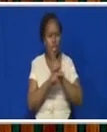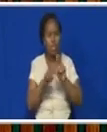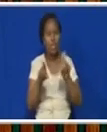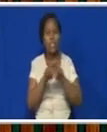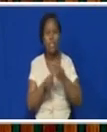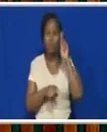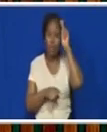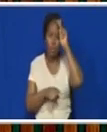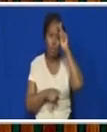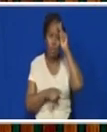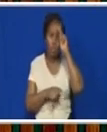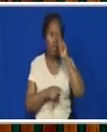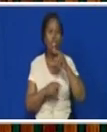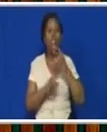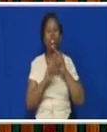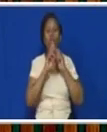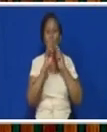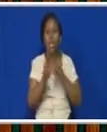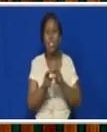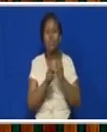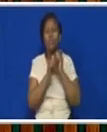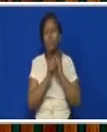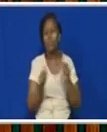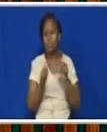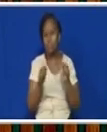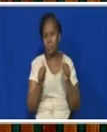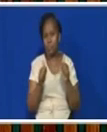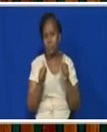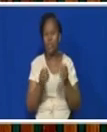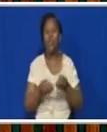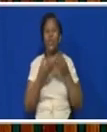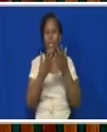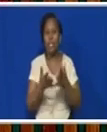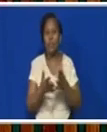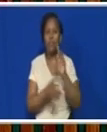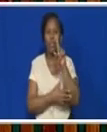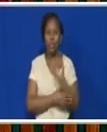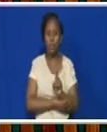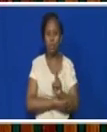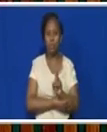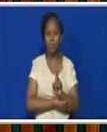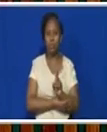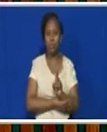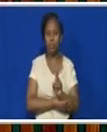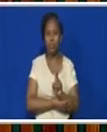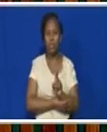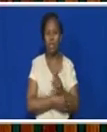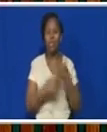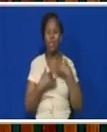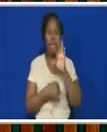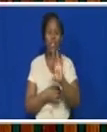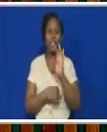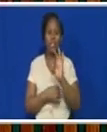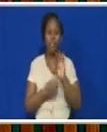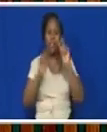knowledge to respond appropriately to the given question. So we have identified